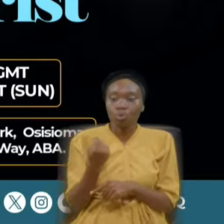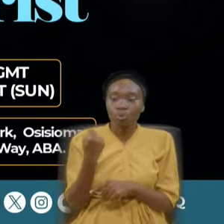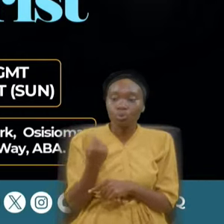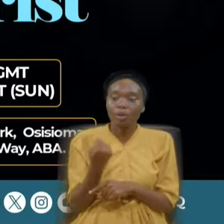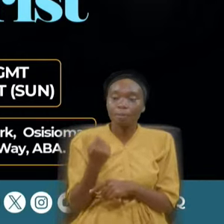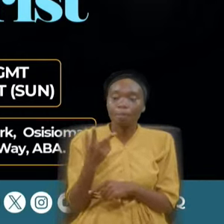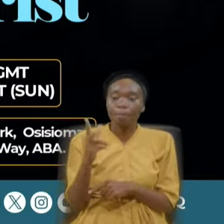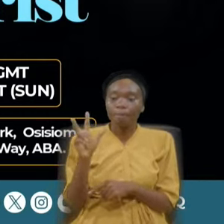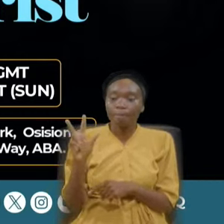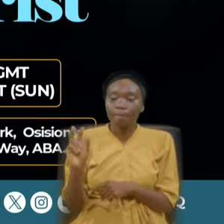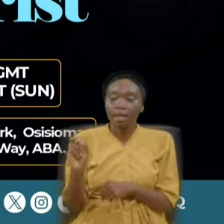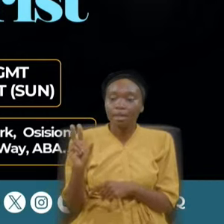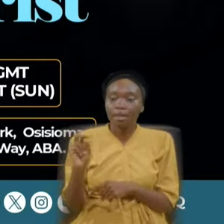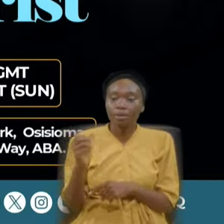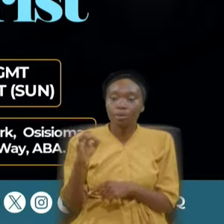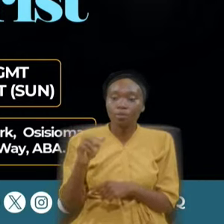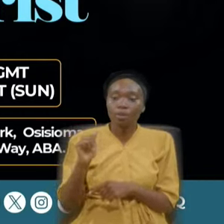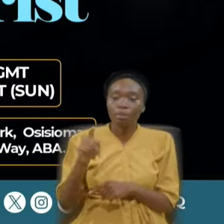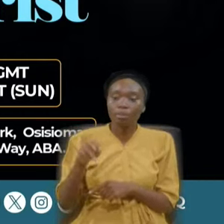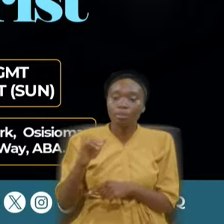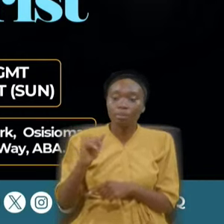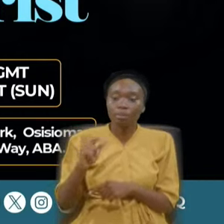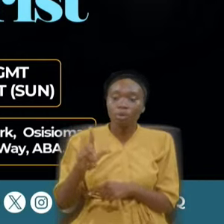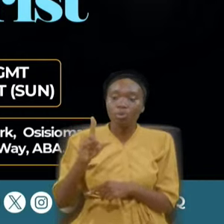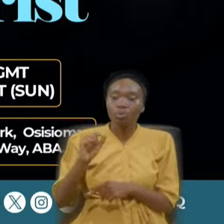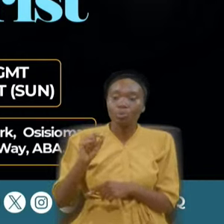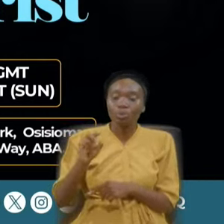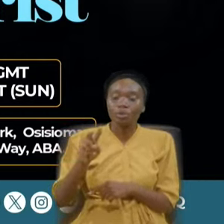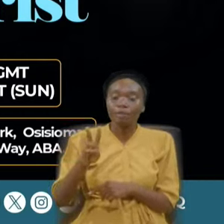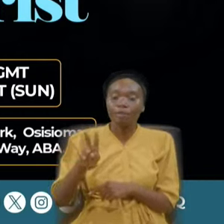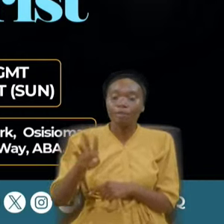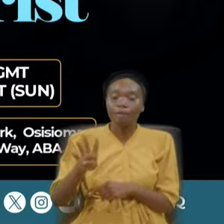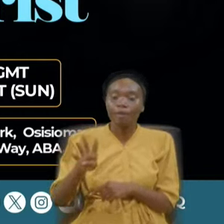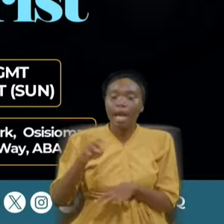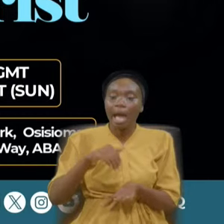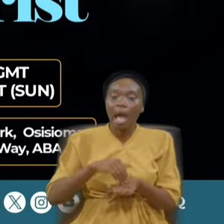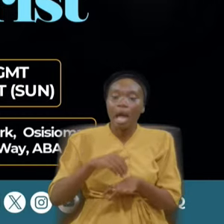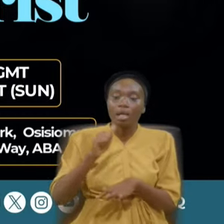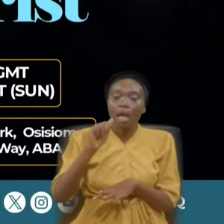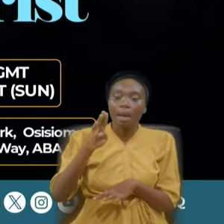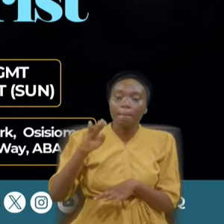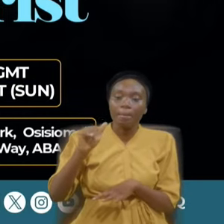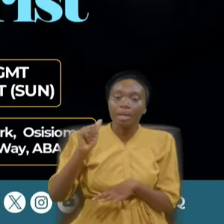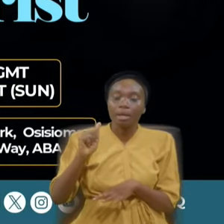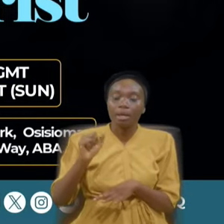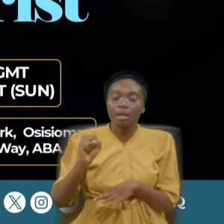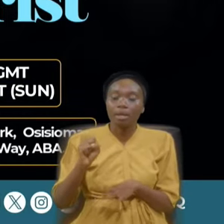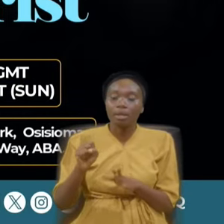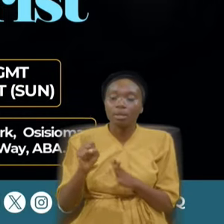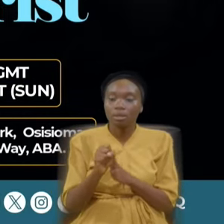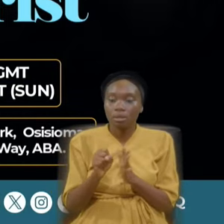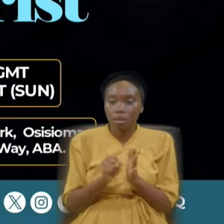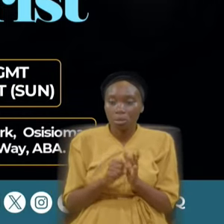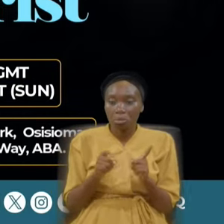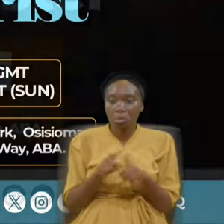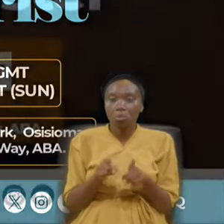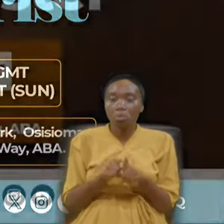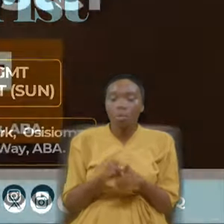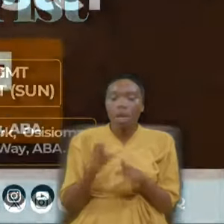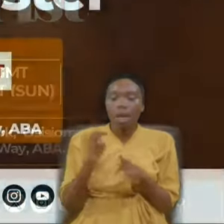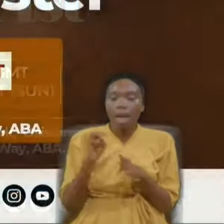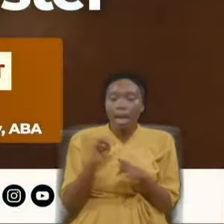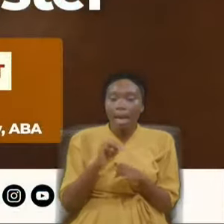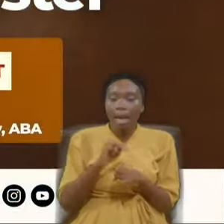April 2024 in Abia State. And it will also feature ministers, church workers, and